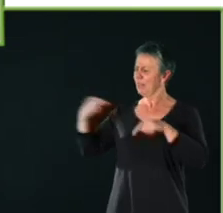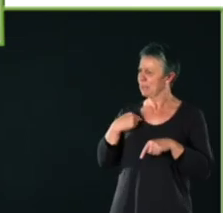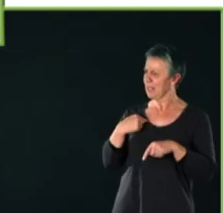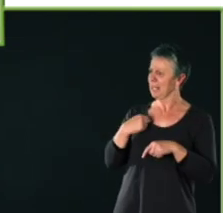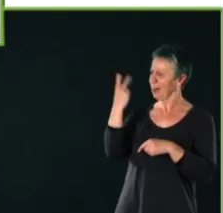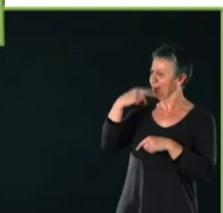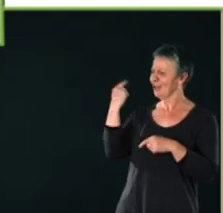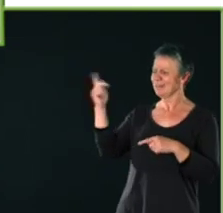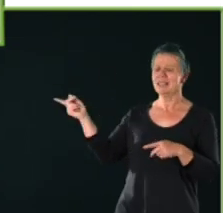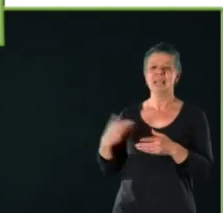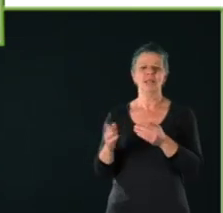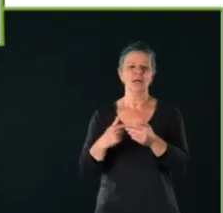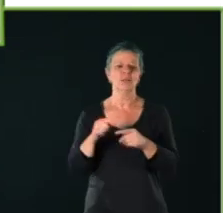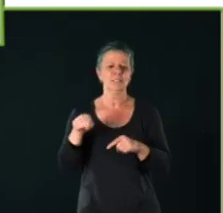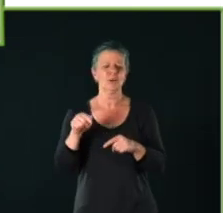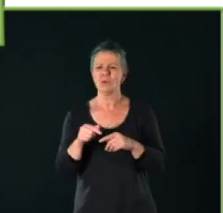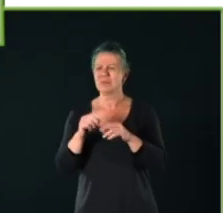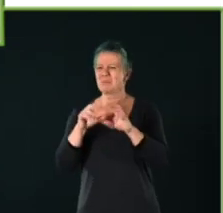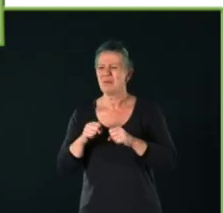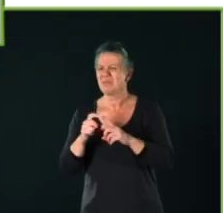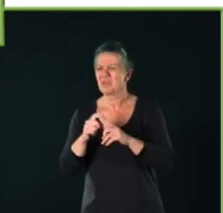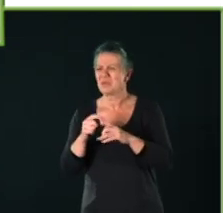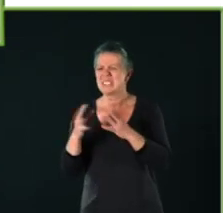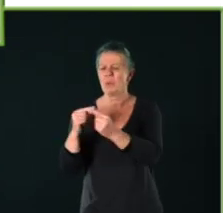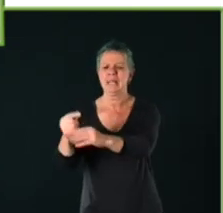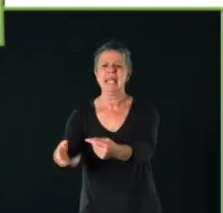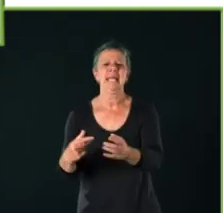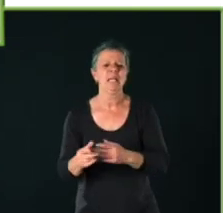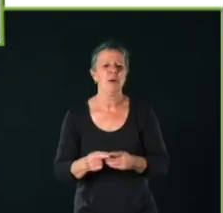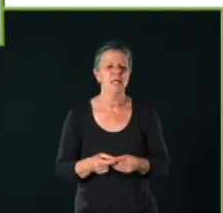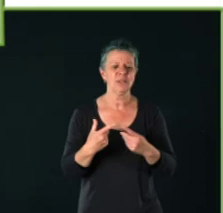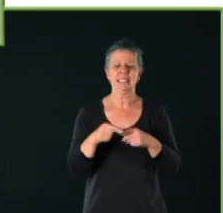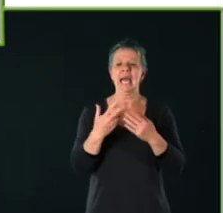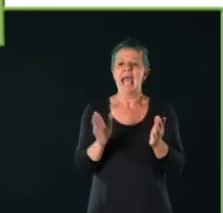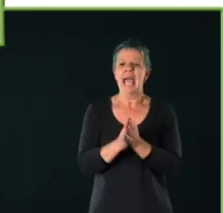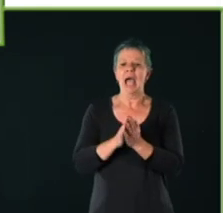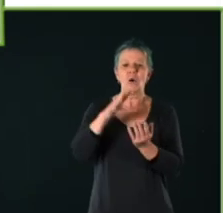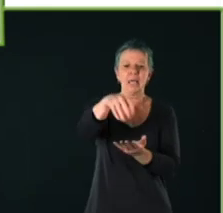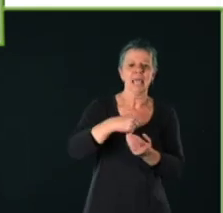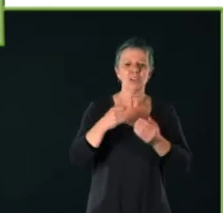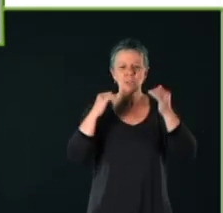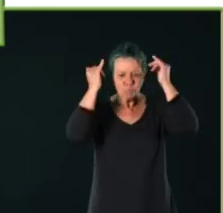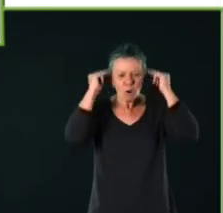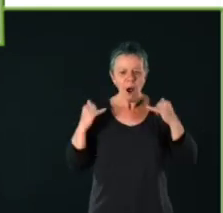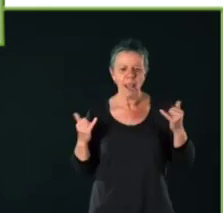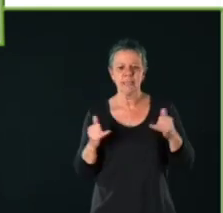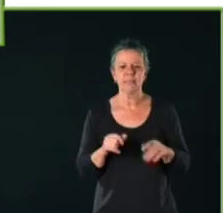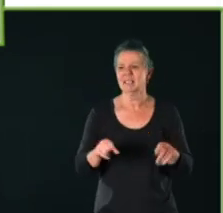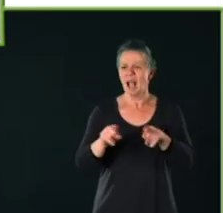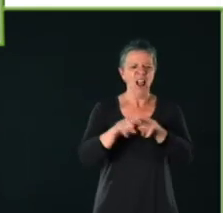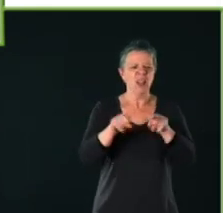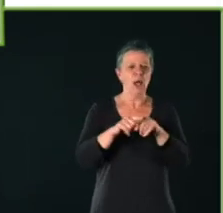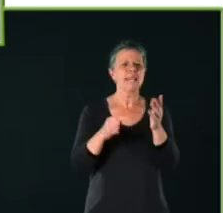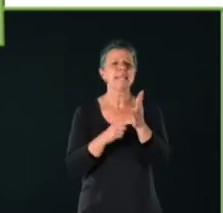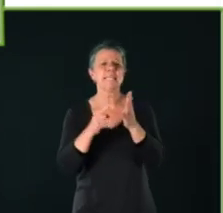myself. But this is called The Rape of the Daughters of Someone, I've forgotten, but it's how they used to capture brides. Typical to men, they're just like the